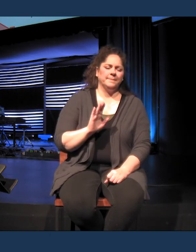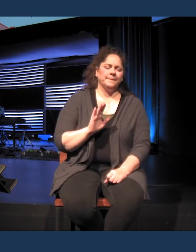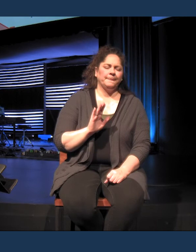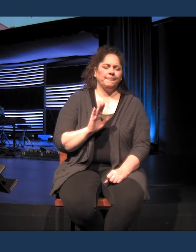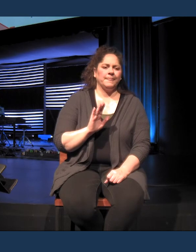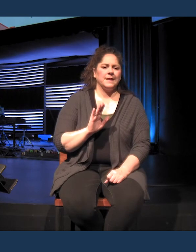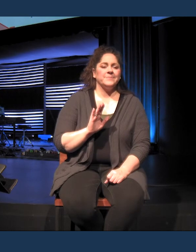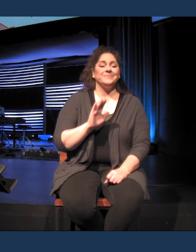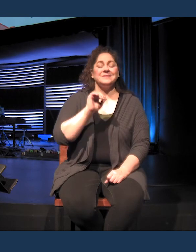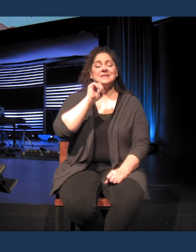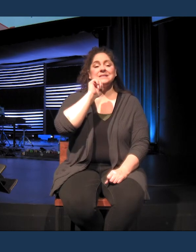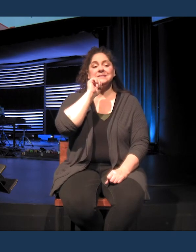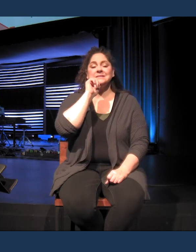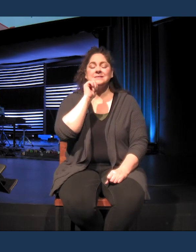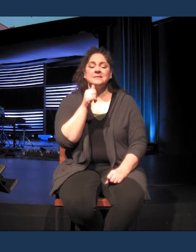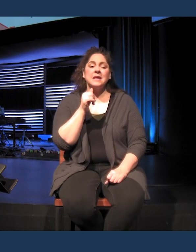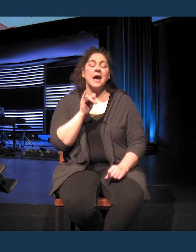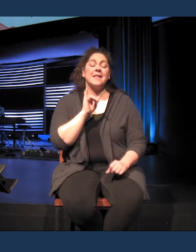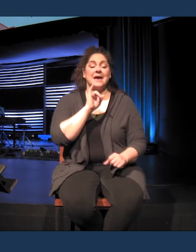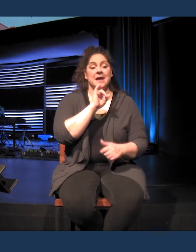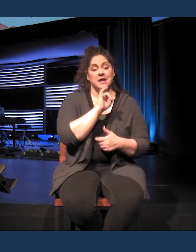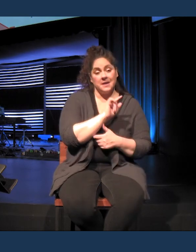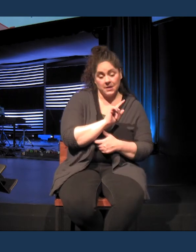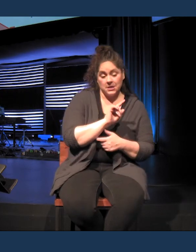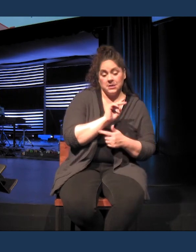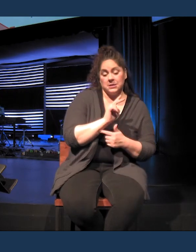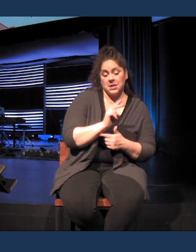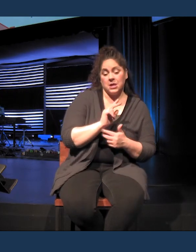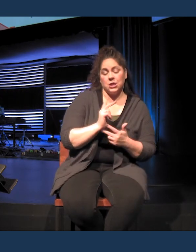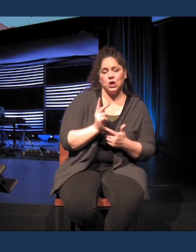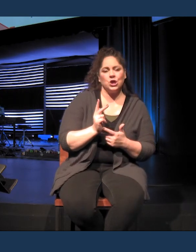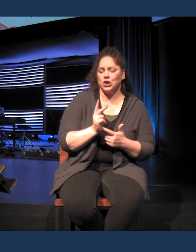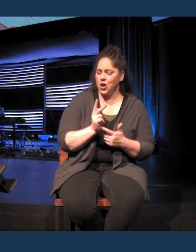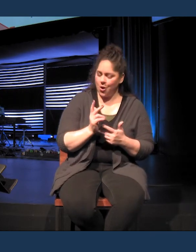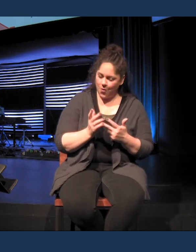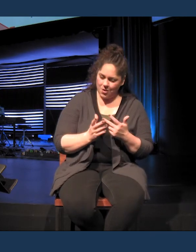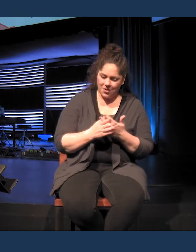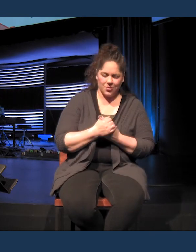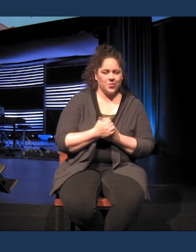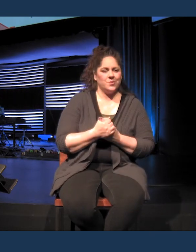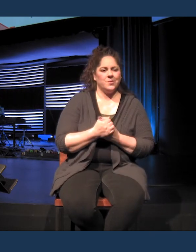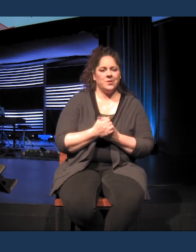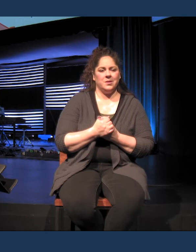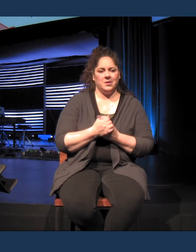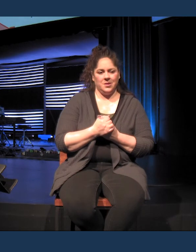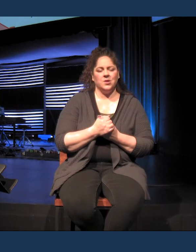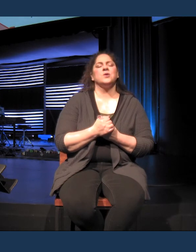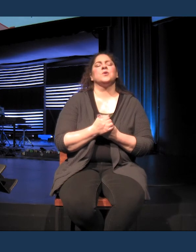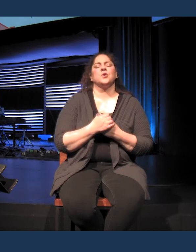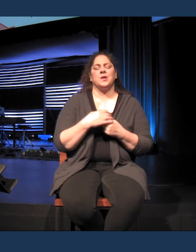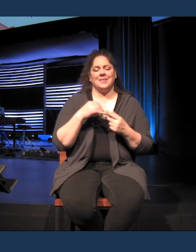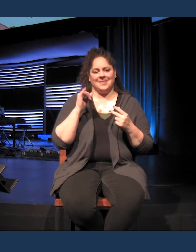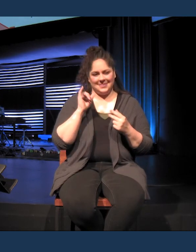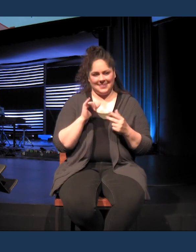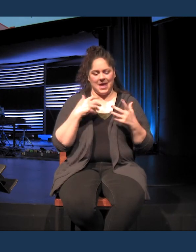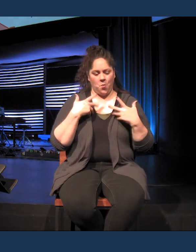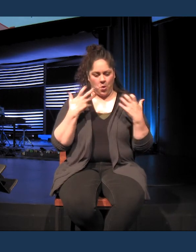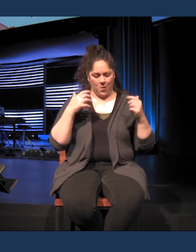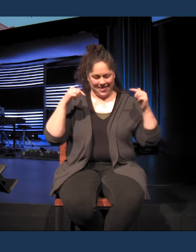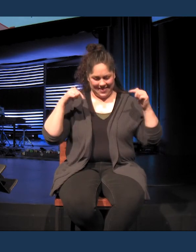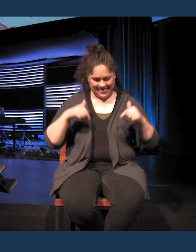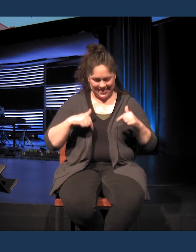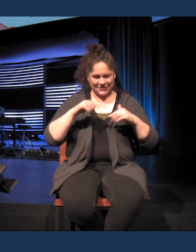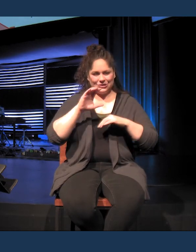So it's not one, you know, this and then that and that. All three, wherever you are, all three of these, we are gonna be about that here at Worship